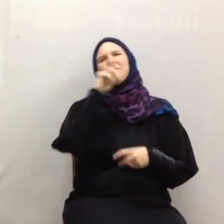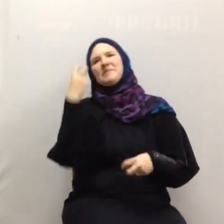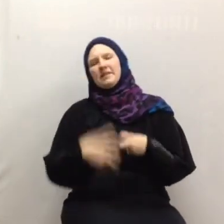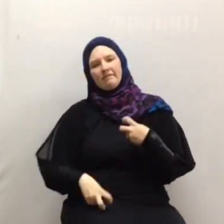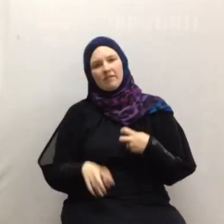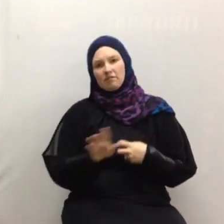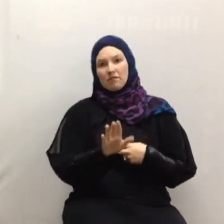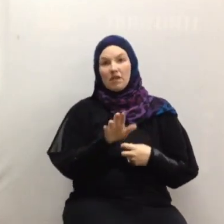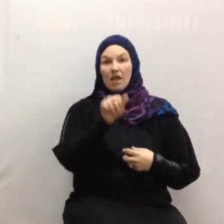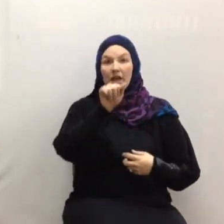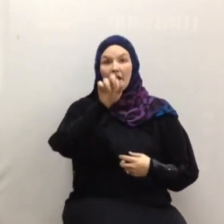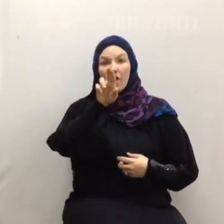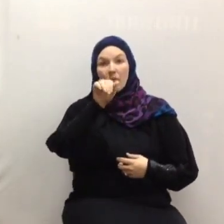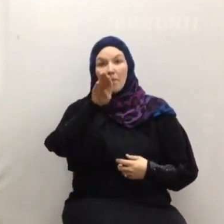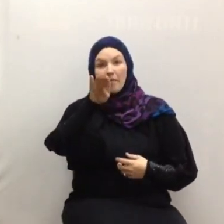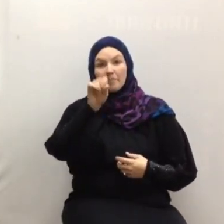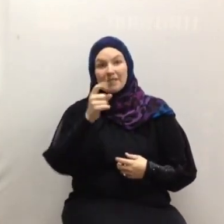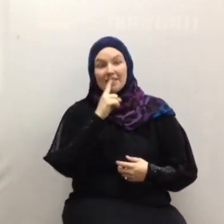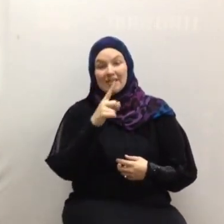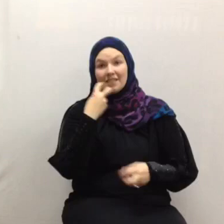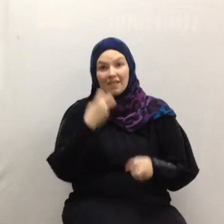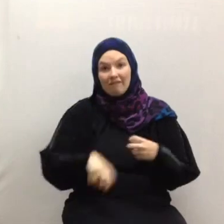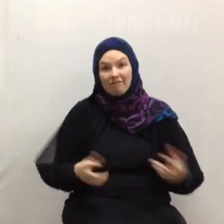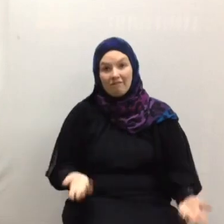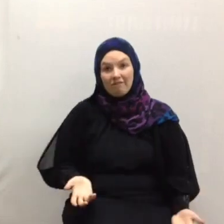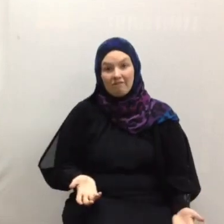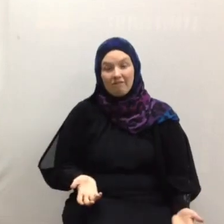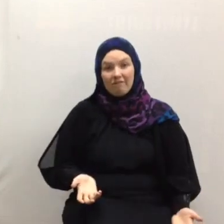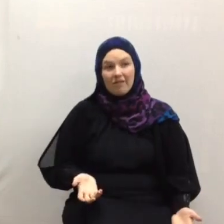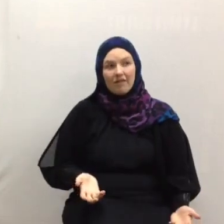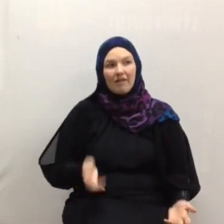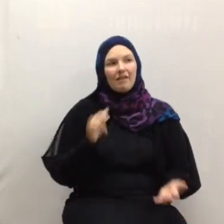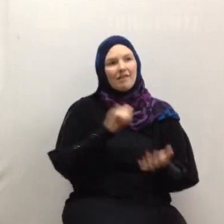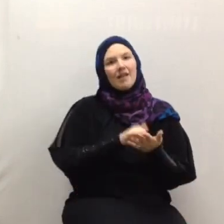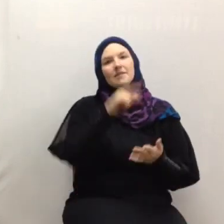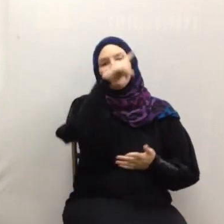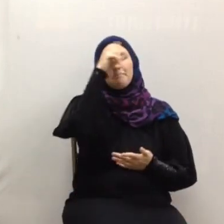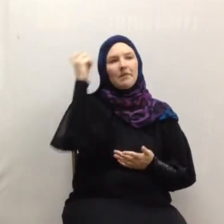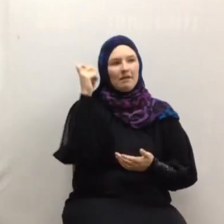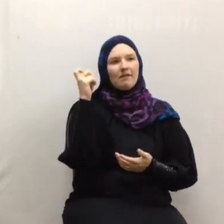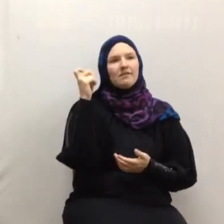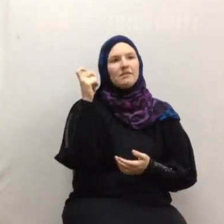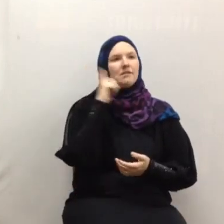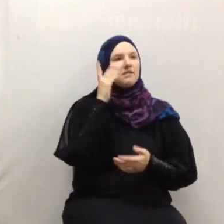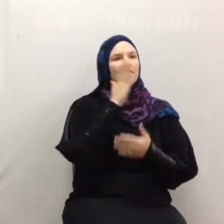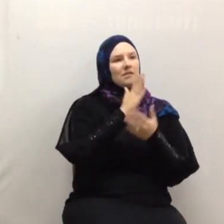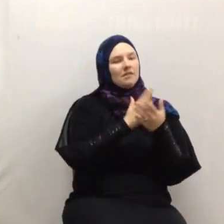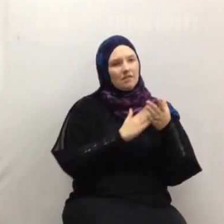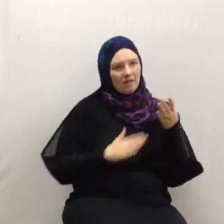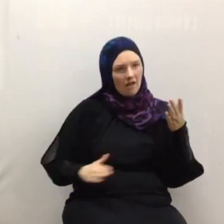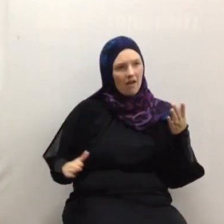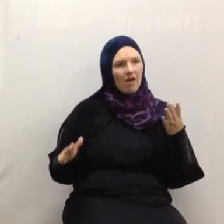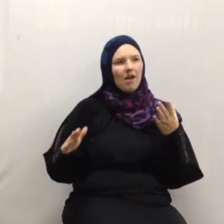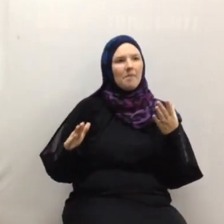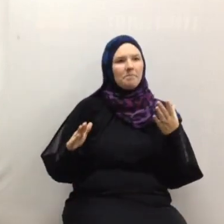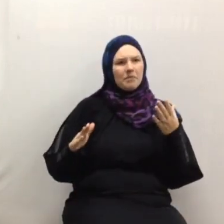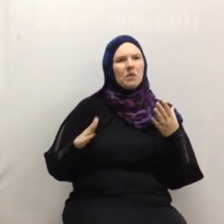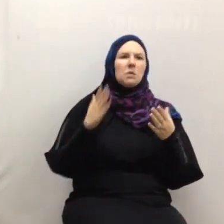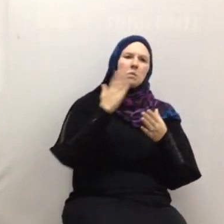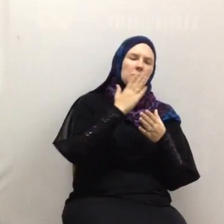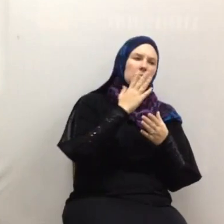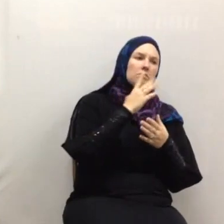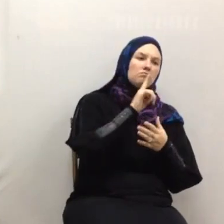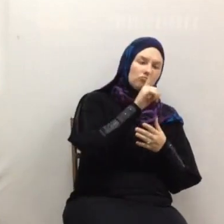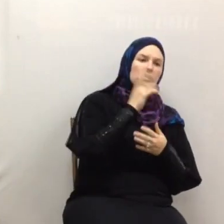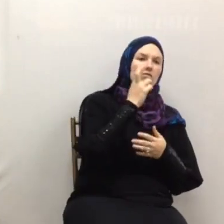are saying it is difficult. And that's because of some pragmatic, clear reasons. But the